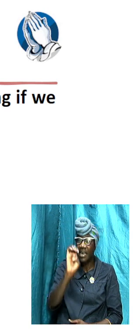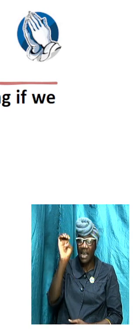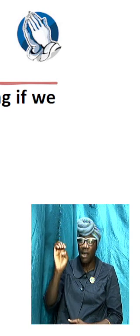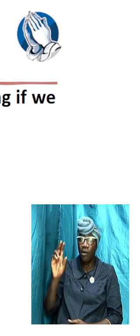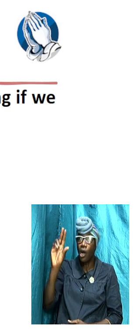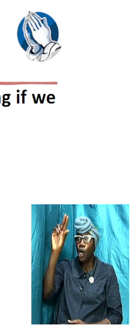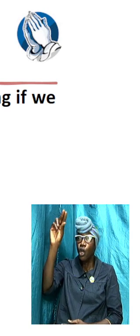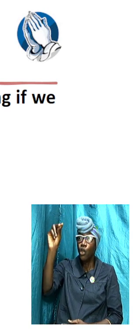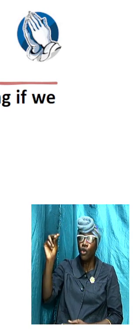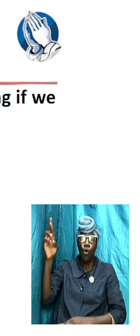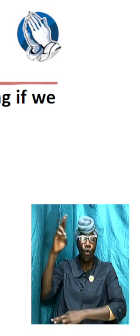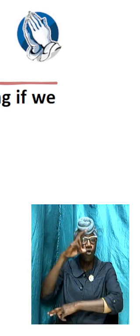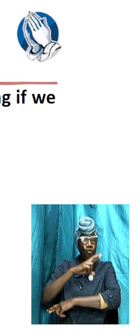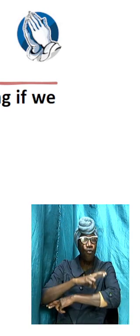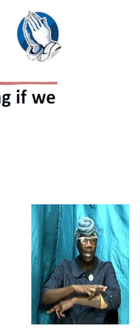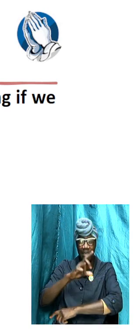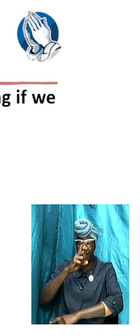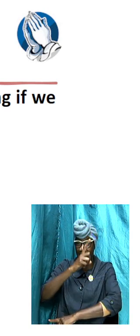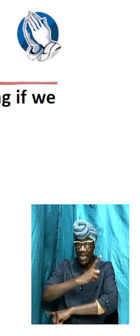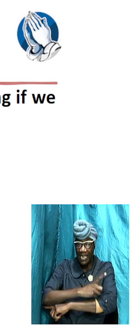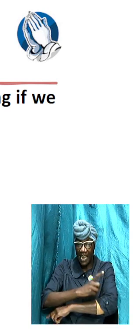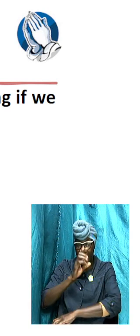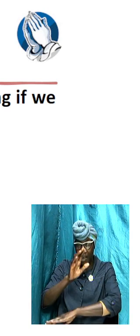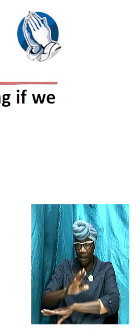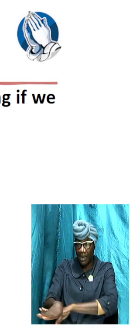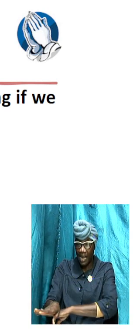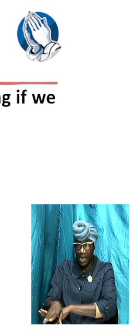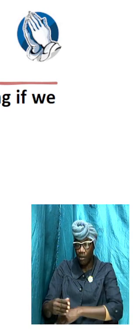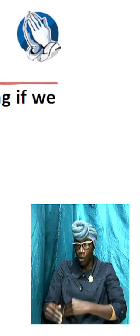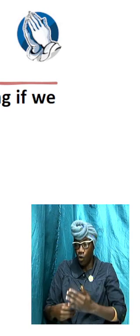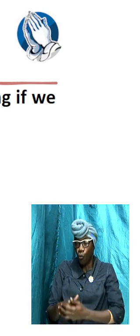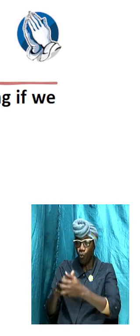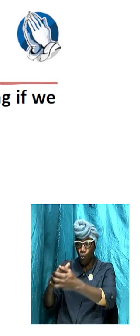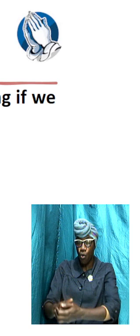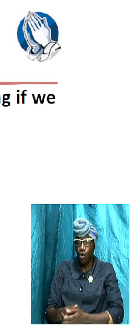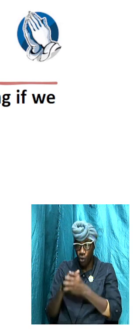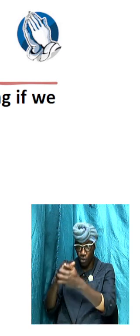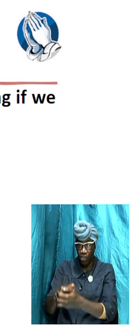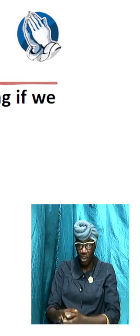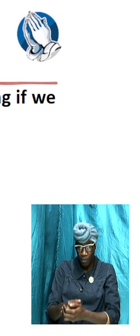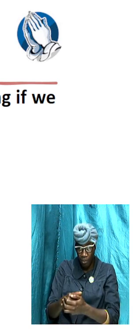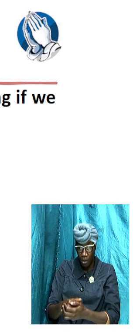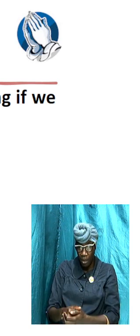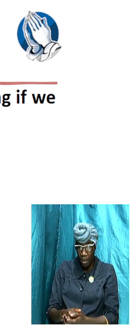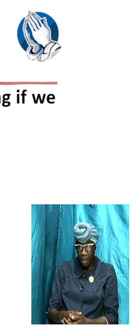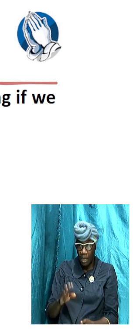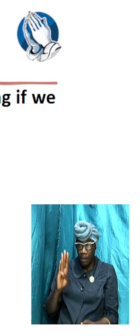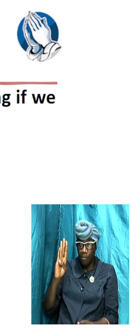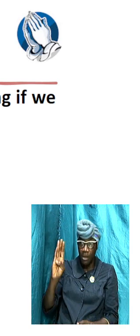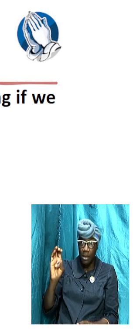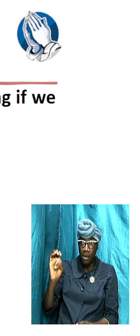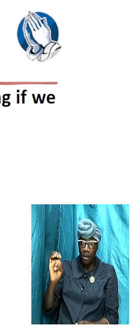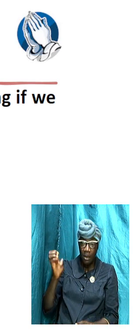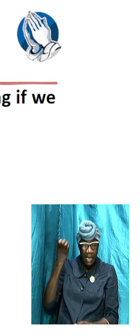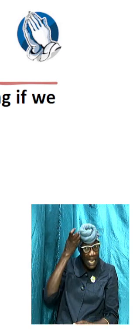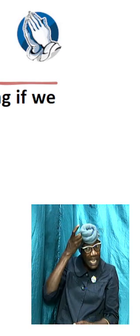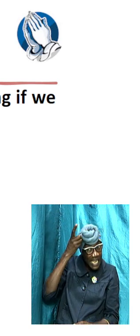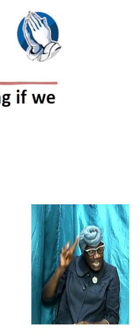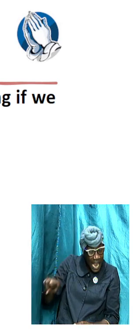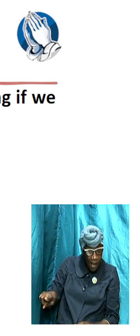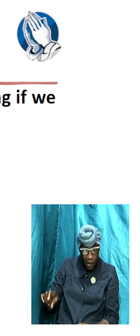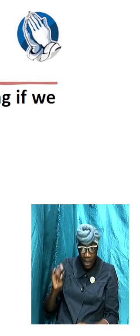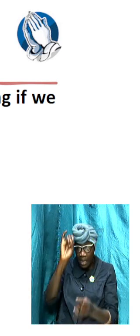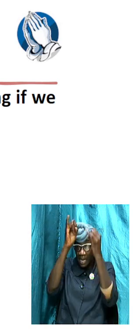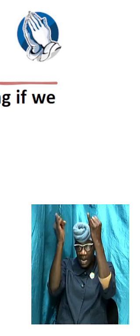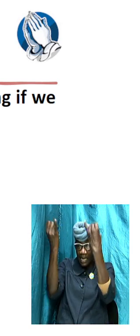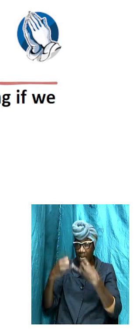nor day nor night, who worship the beast and his image, and whosoever receiveth the mark of his name. So we are going to a place,